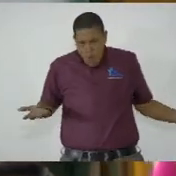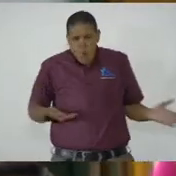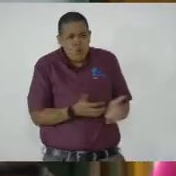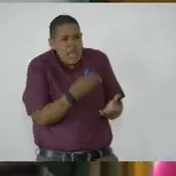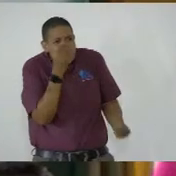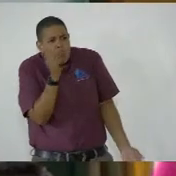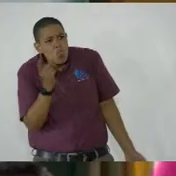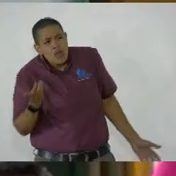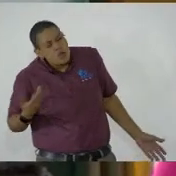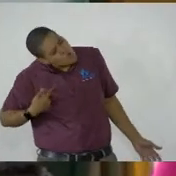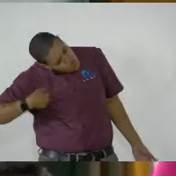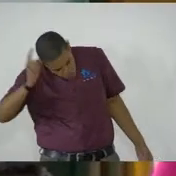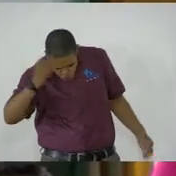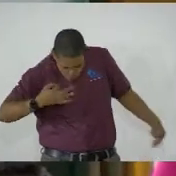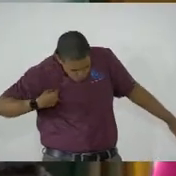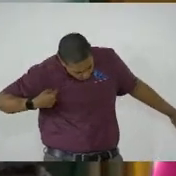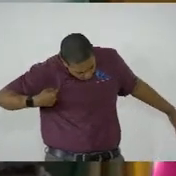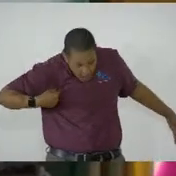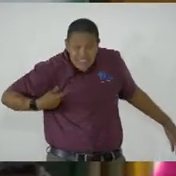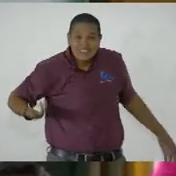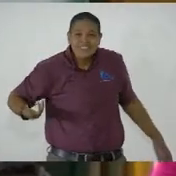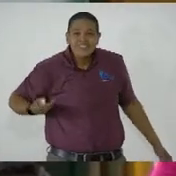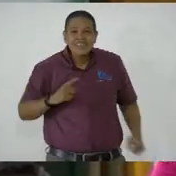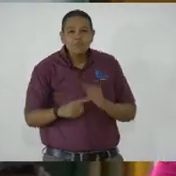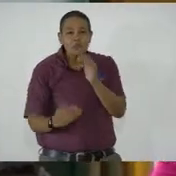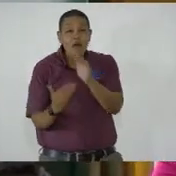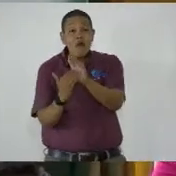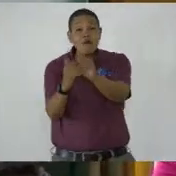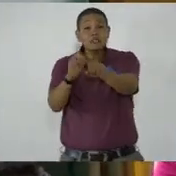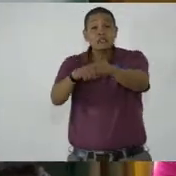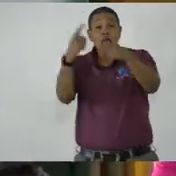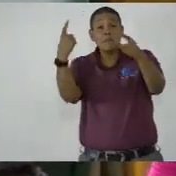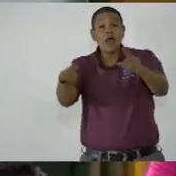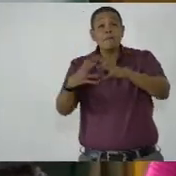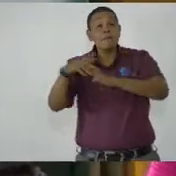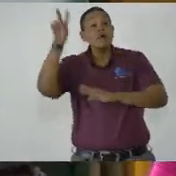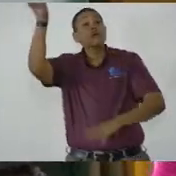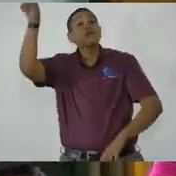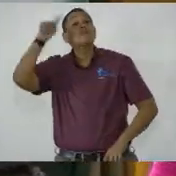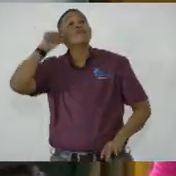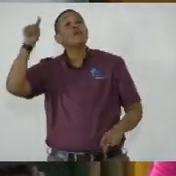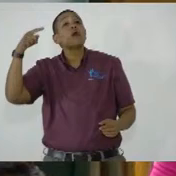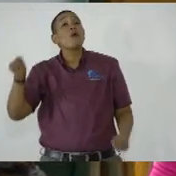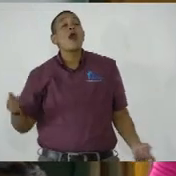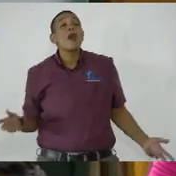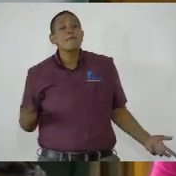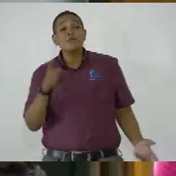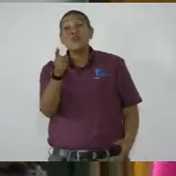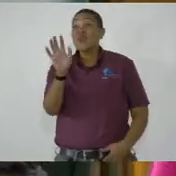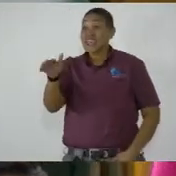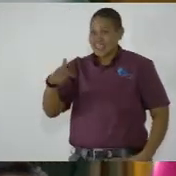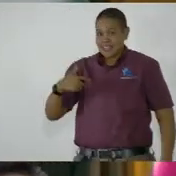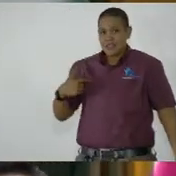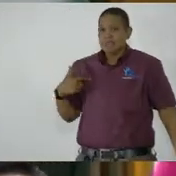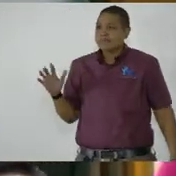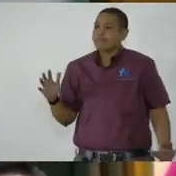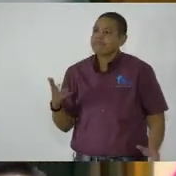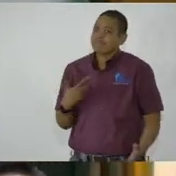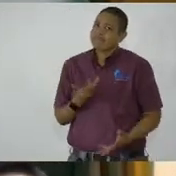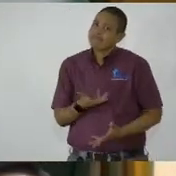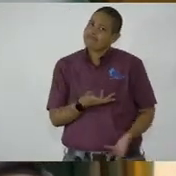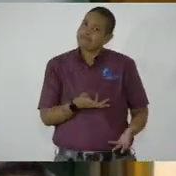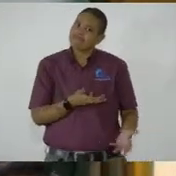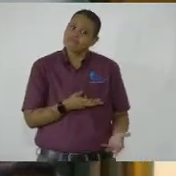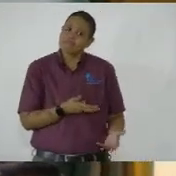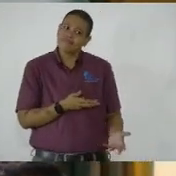insist on a trial. But oftentimes, as happened in the United States, you bargain. The